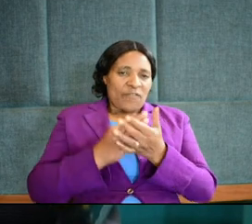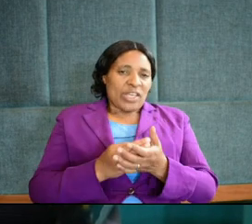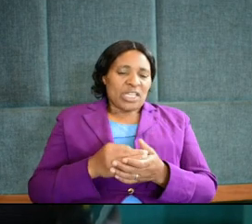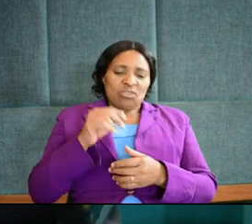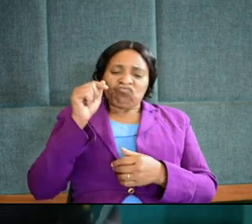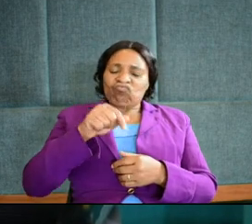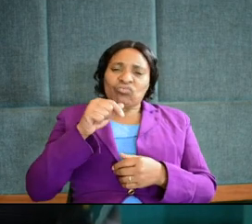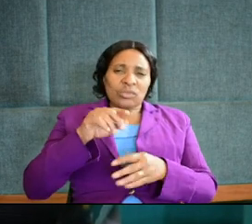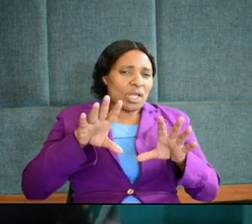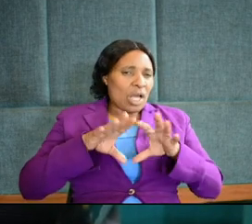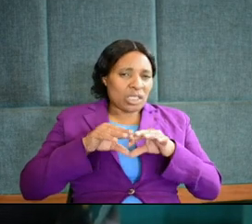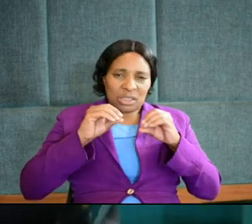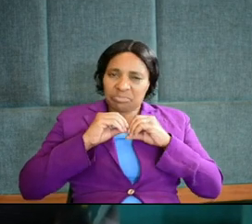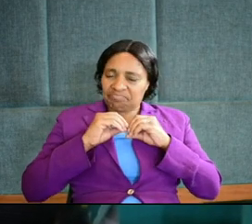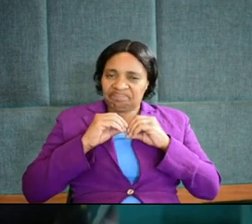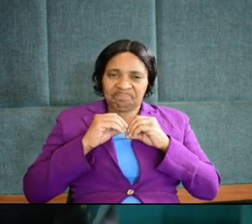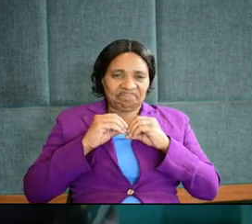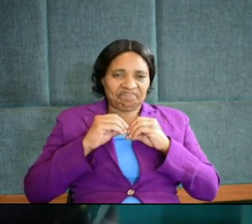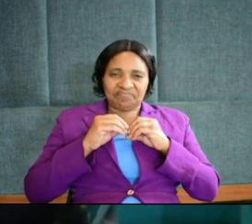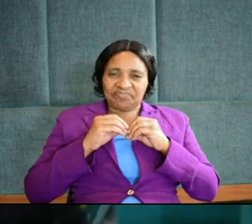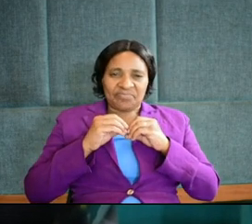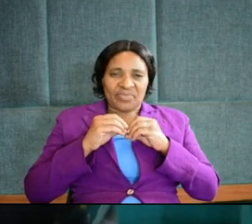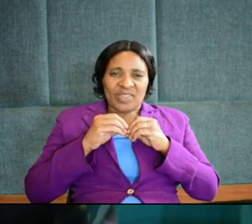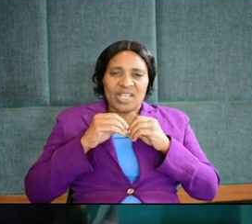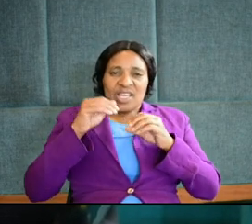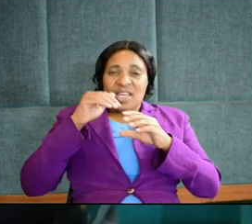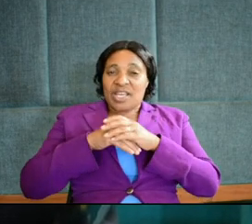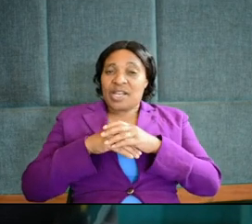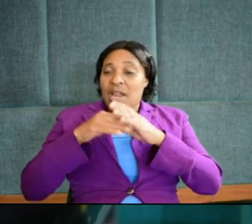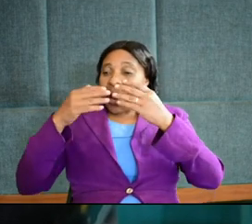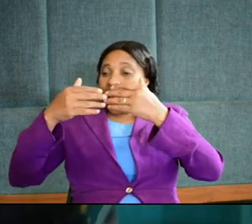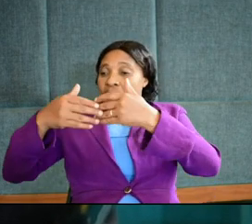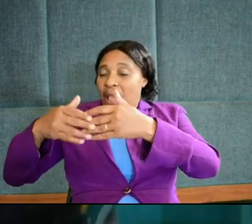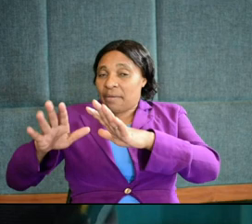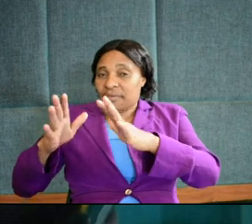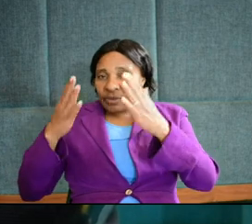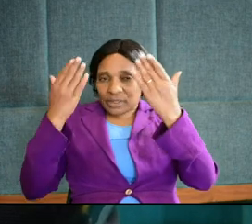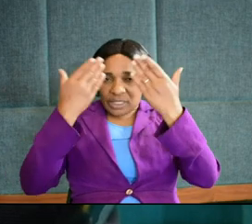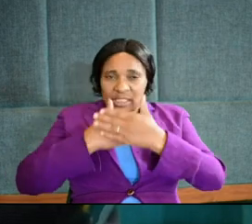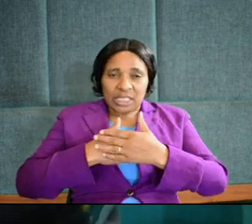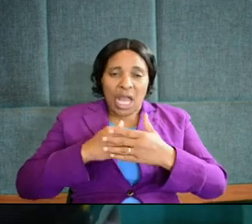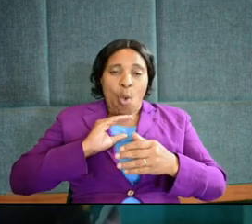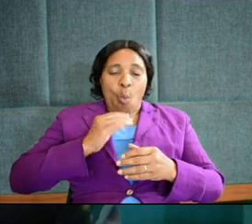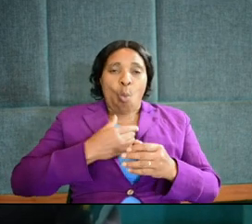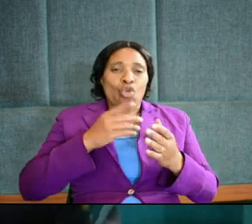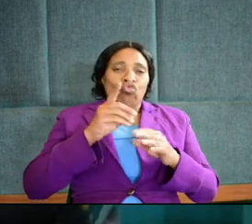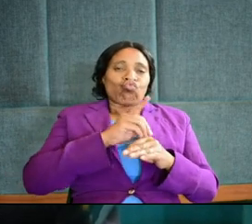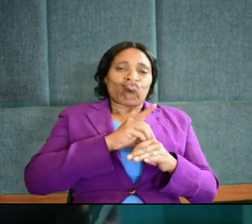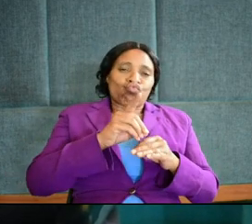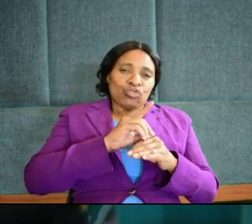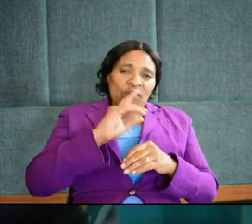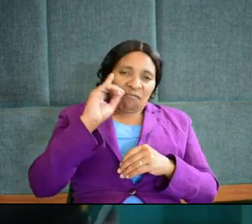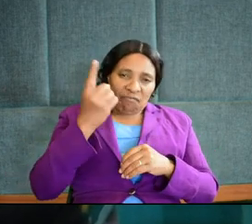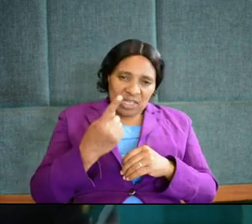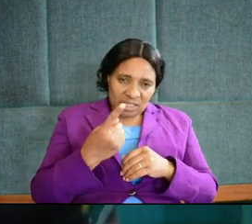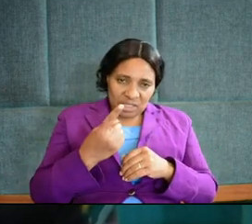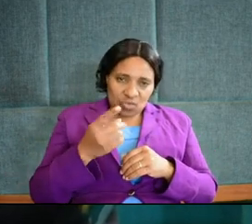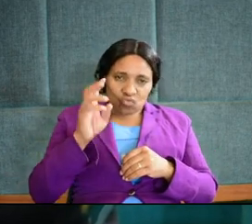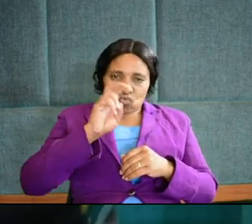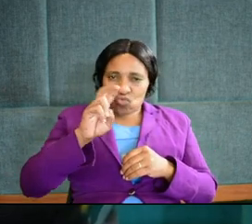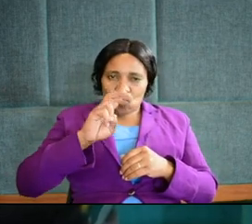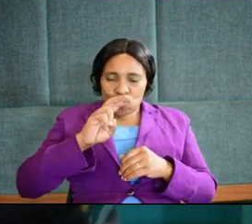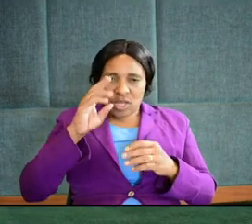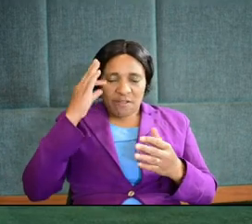not accepted, the mind is left in darkness. It's our duty first to look, and the look of faith will give